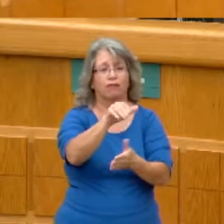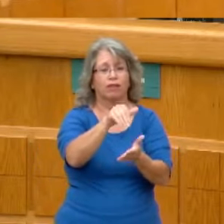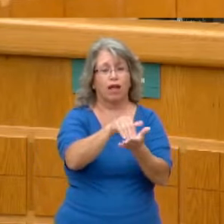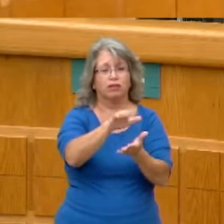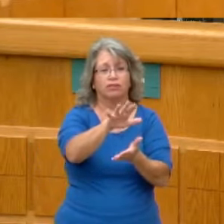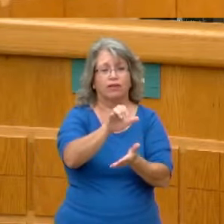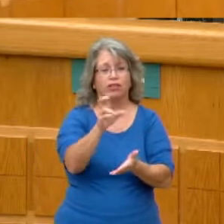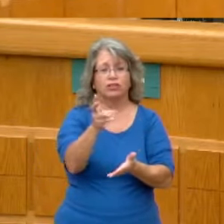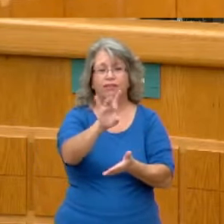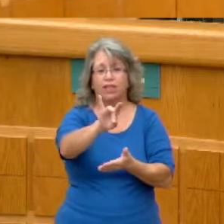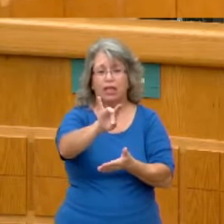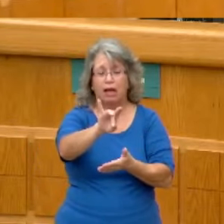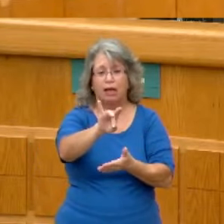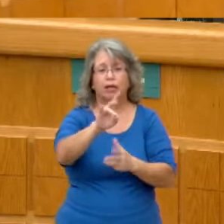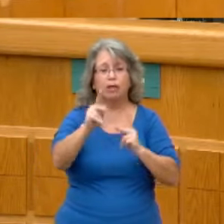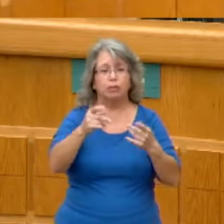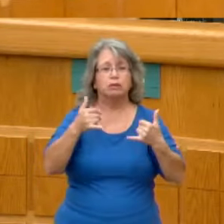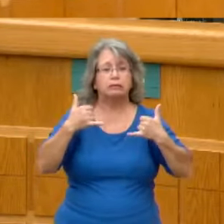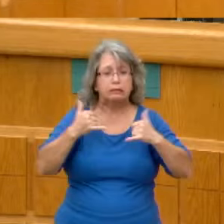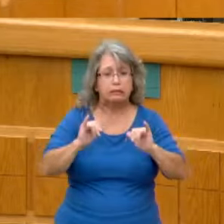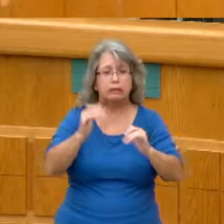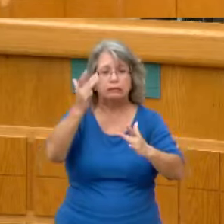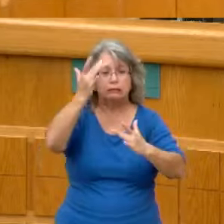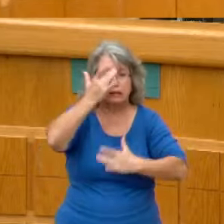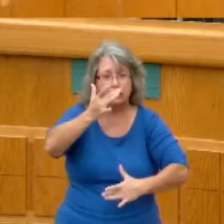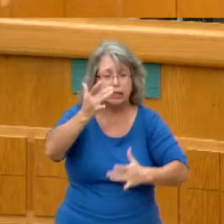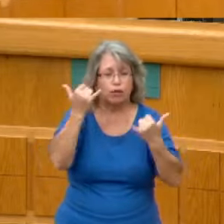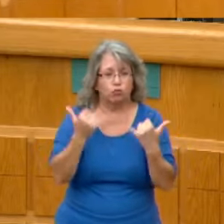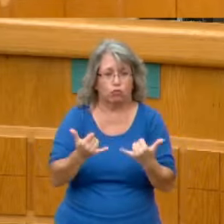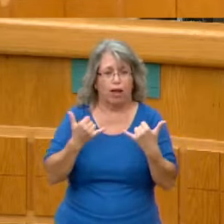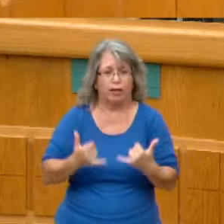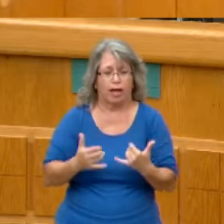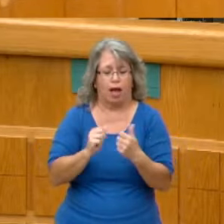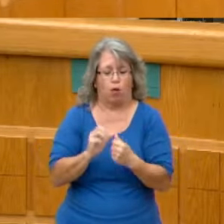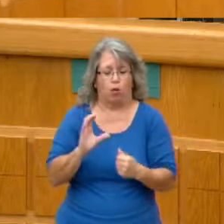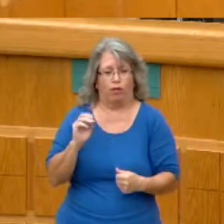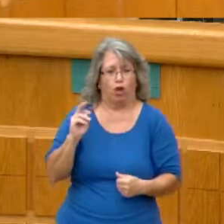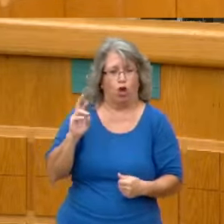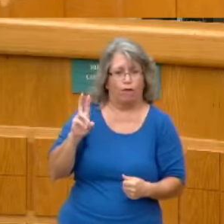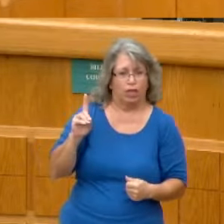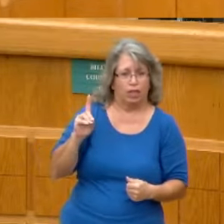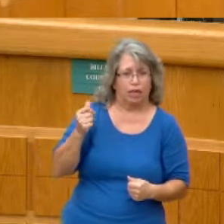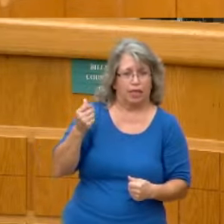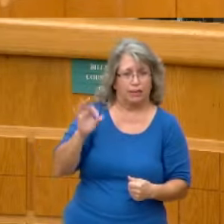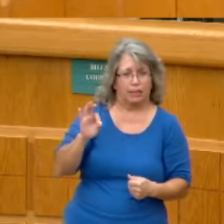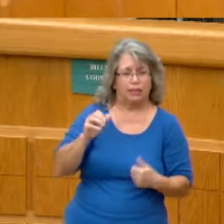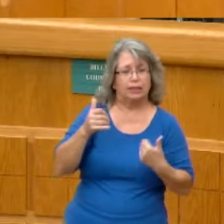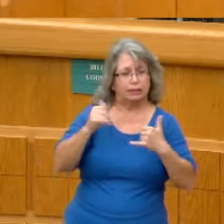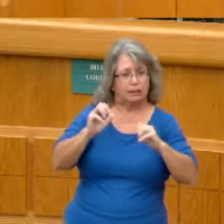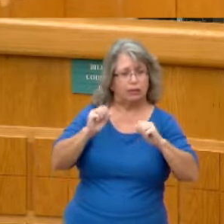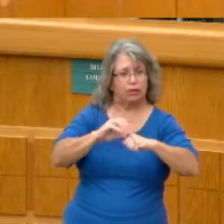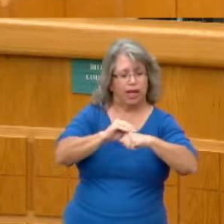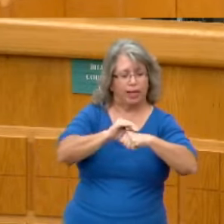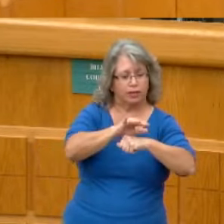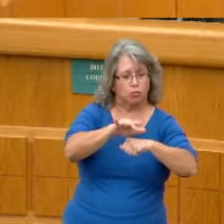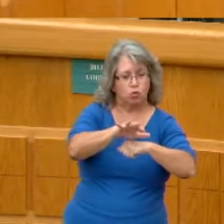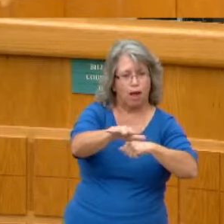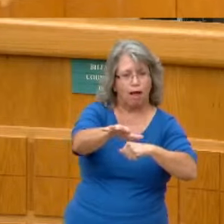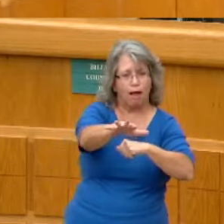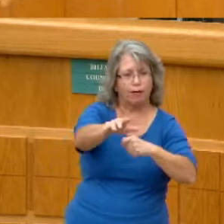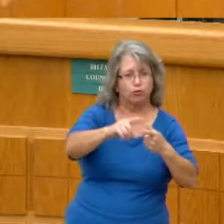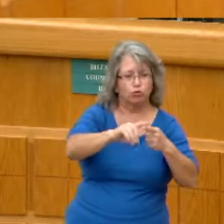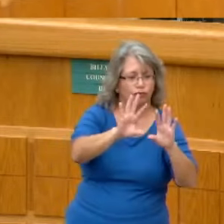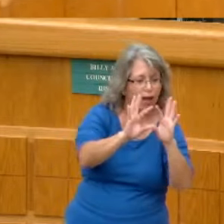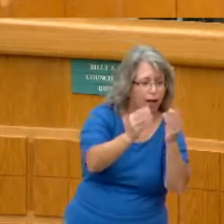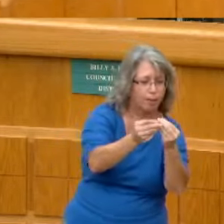5,778 people that have active COVID-19 that could still transmit virus to their family members, to friends, you